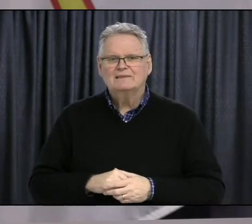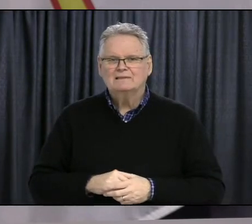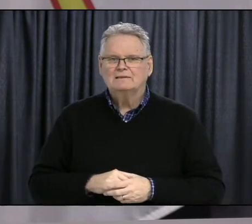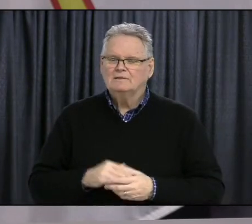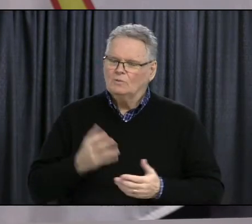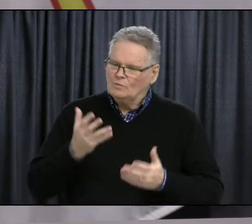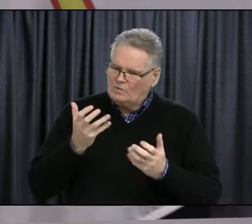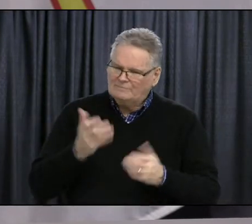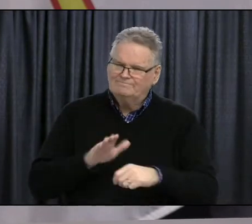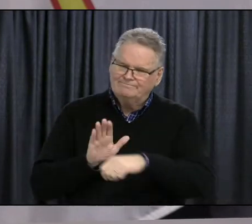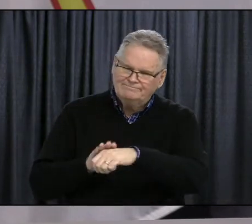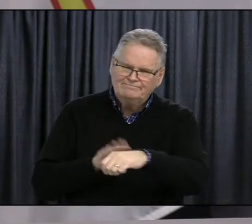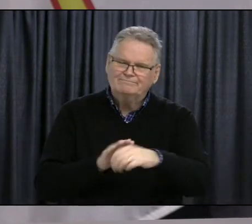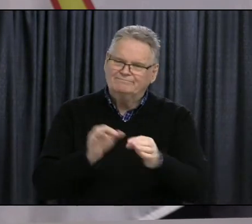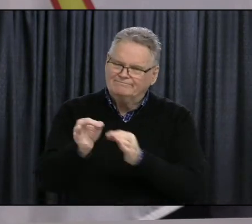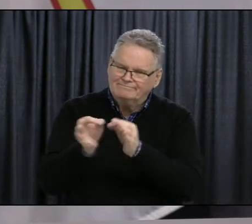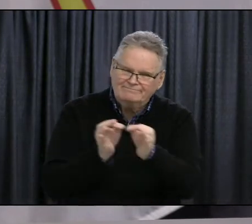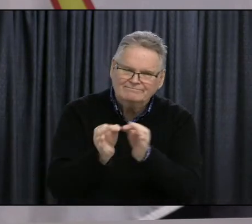public health does have